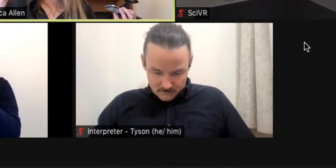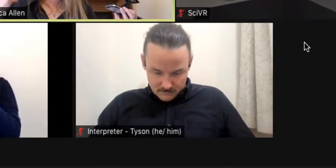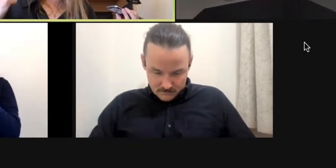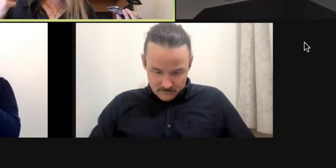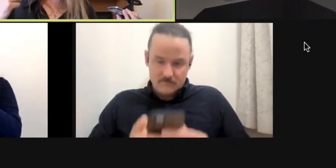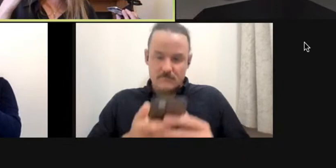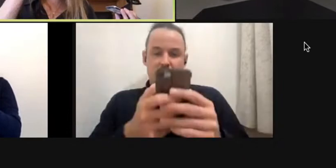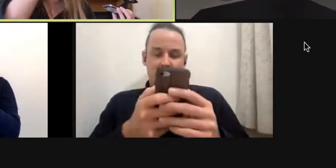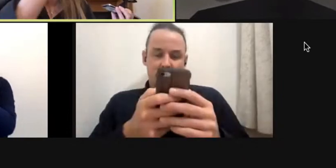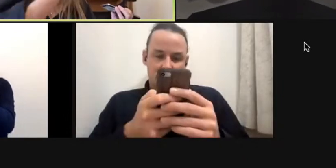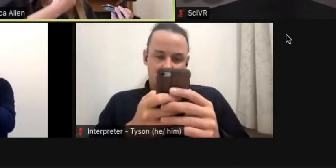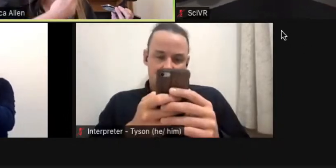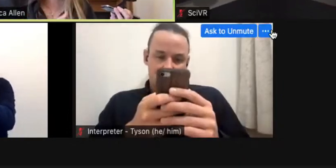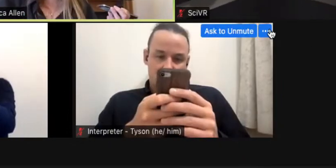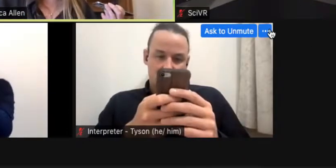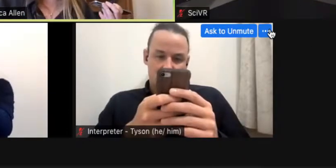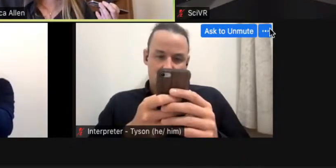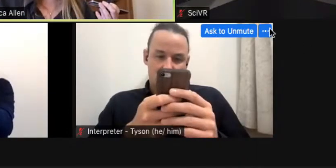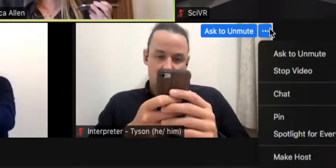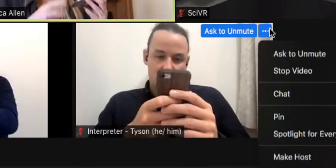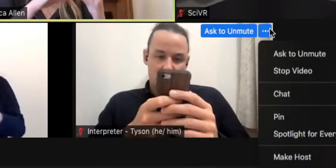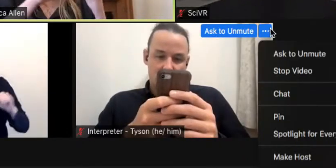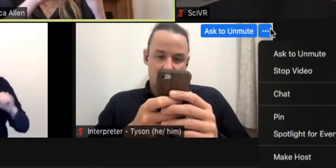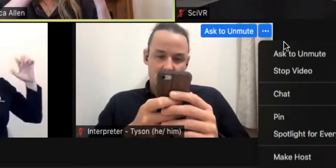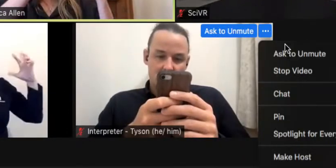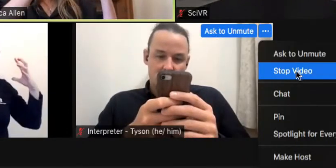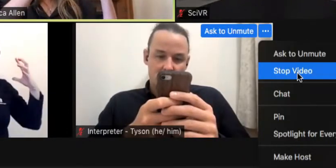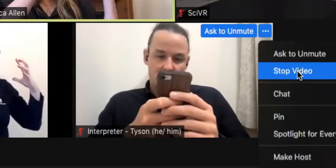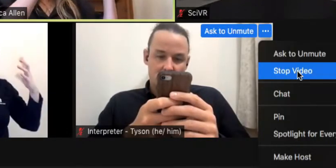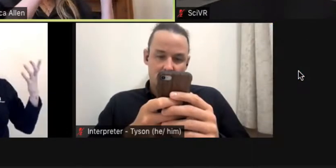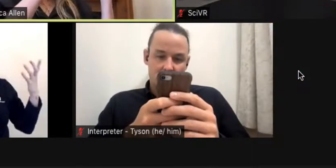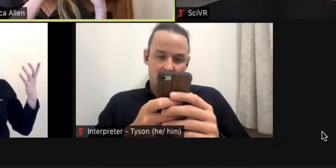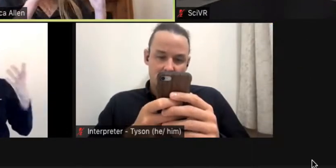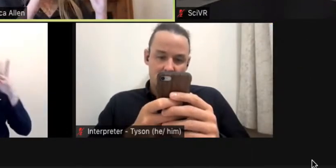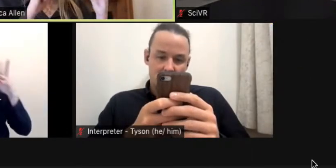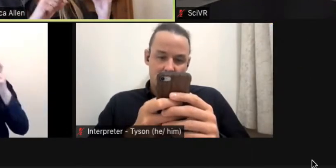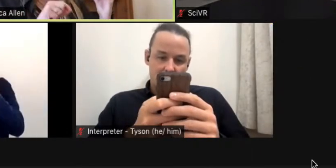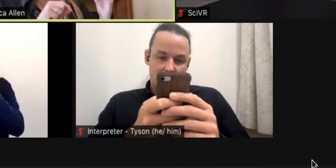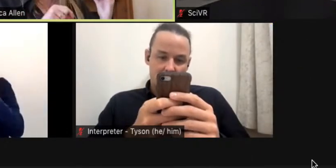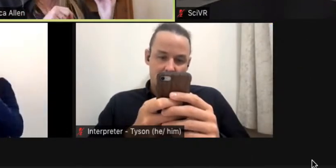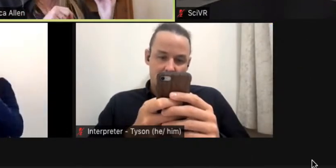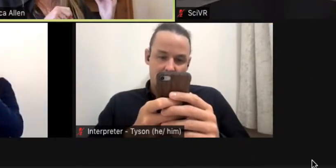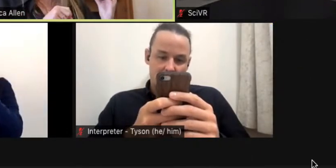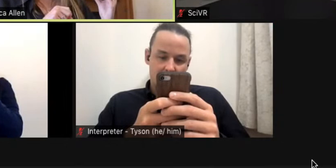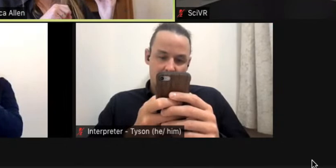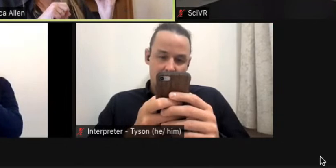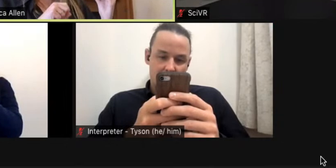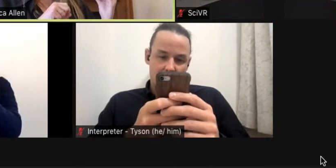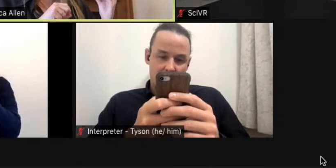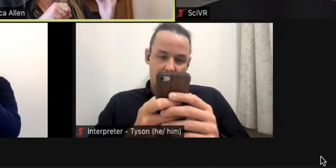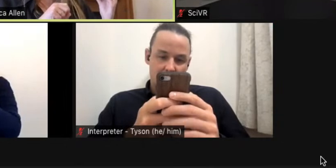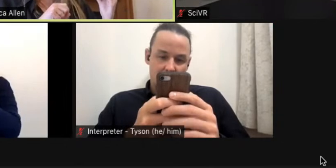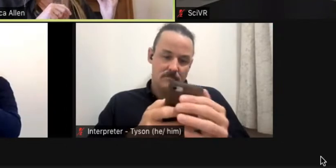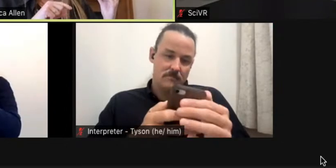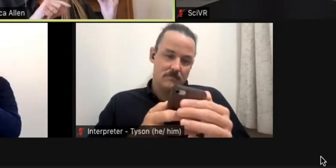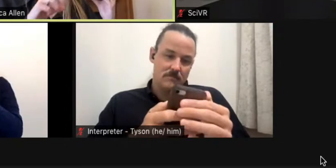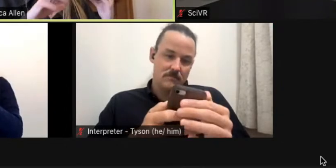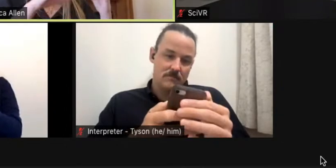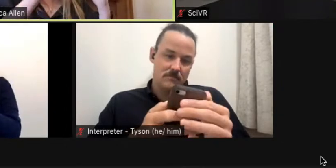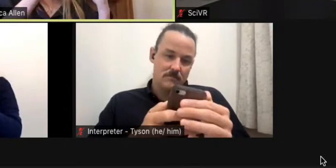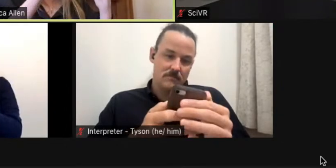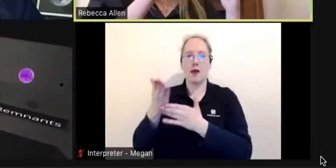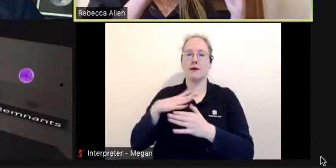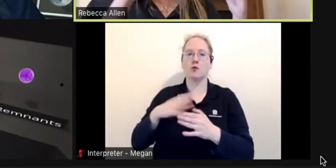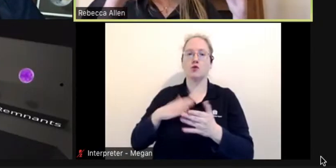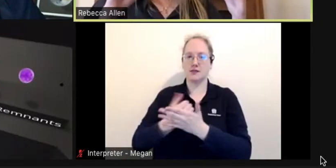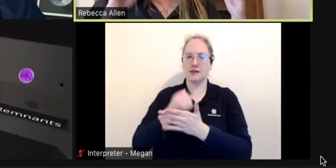powerful than what our sun can do. So they're called stellar flares. And so I won't click on that one because I want to save some time. But what you